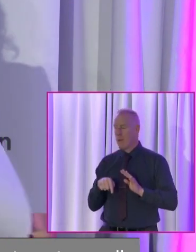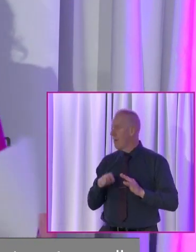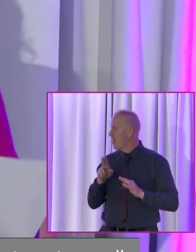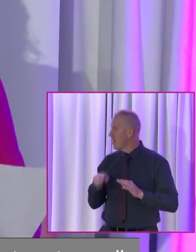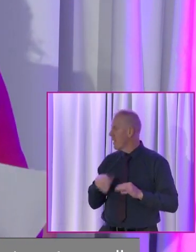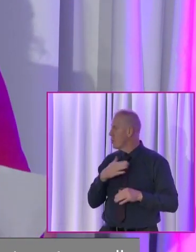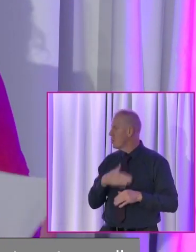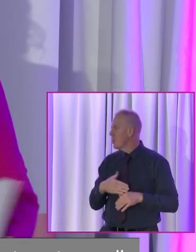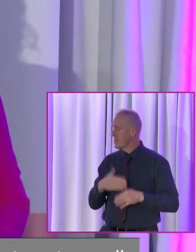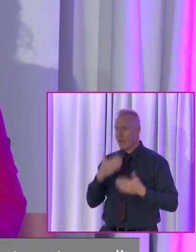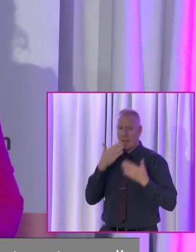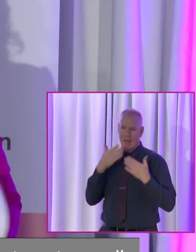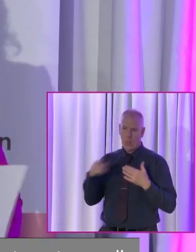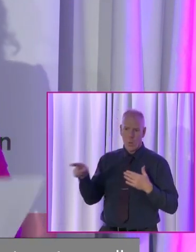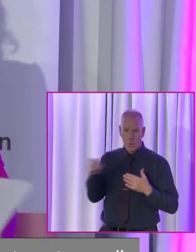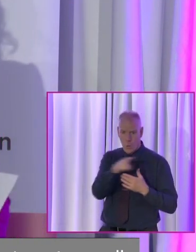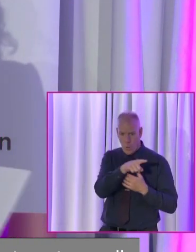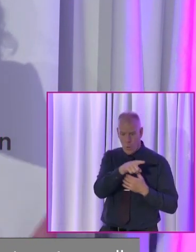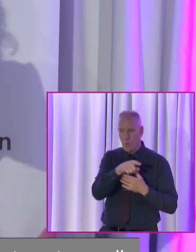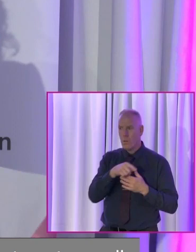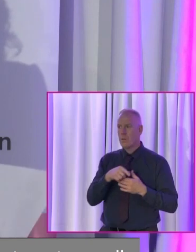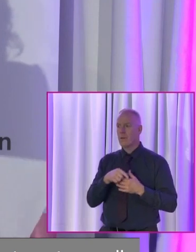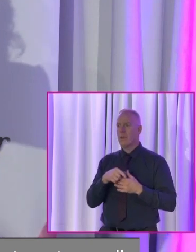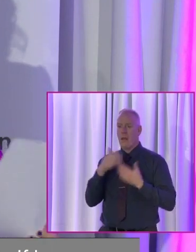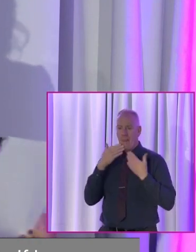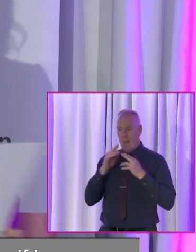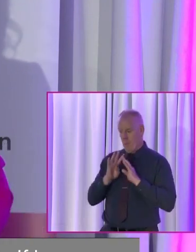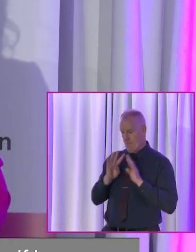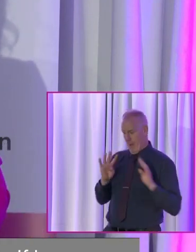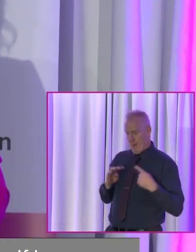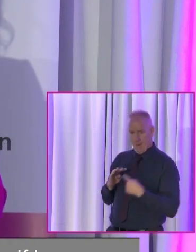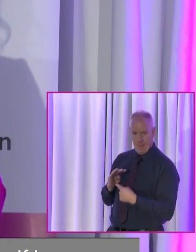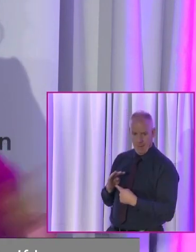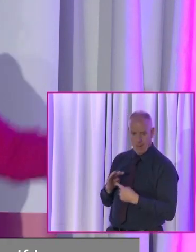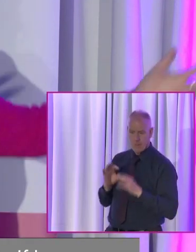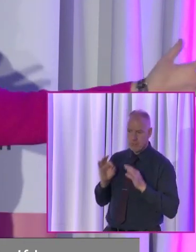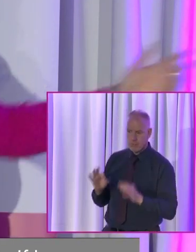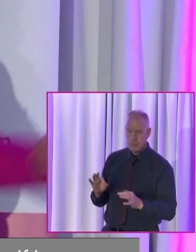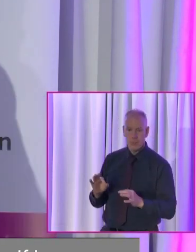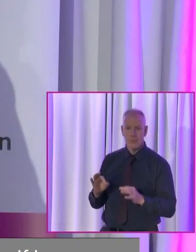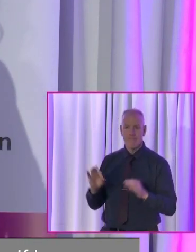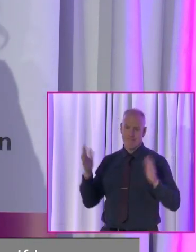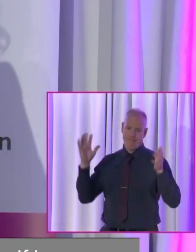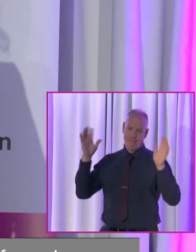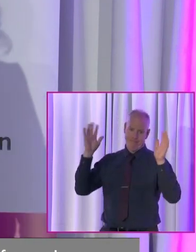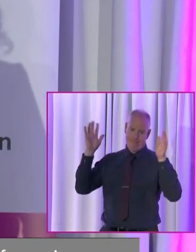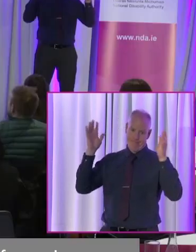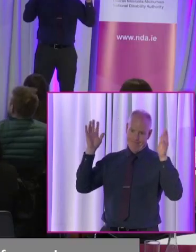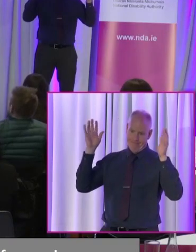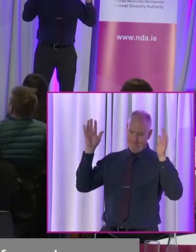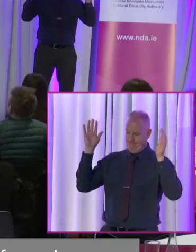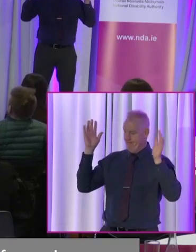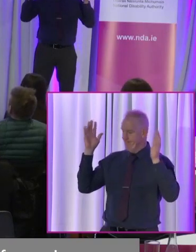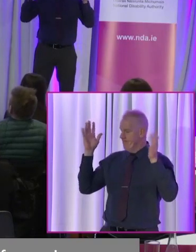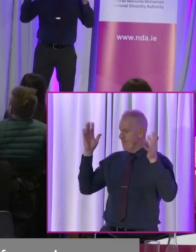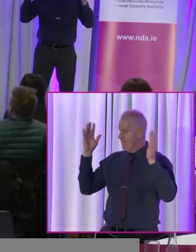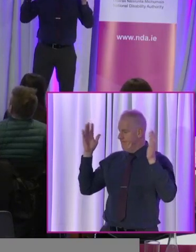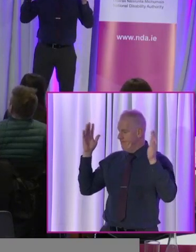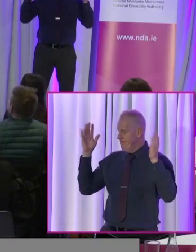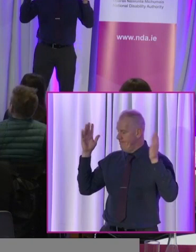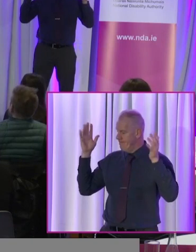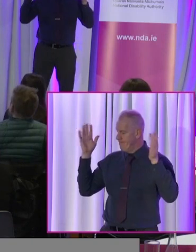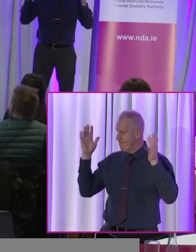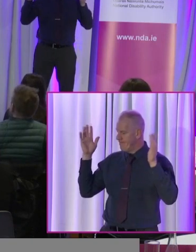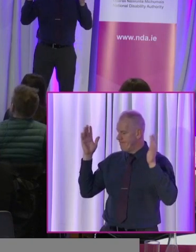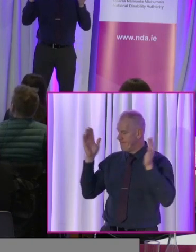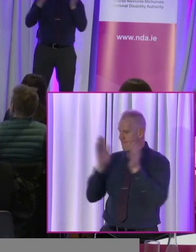can, thank you very much to our excellent panel of speakers, ladies and gentlemen. Can I ask you to show your appreciation and applause? Thank you.